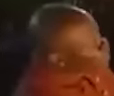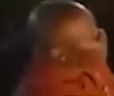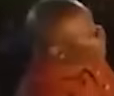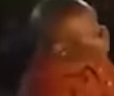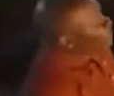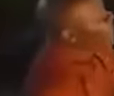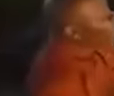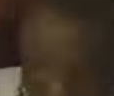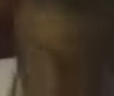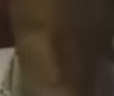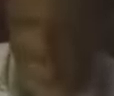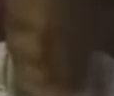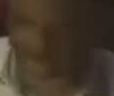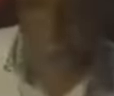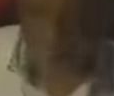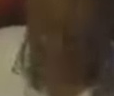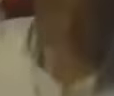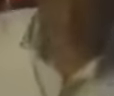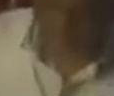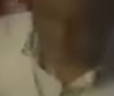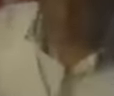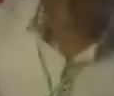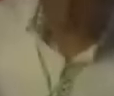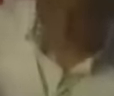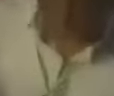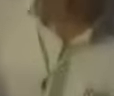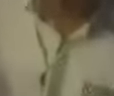Go ahead and pray.